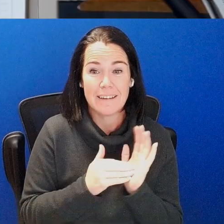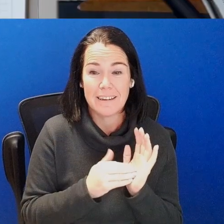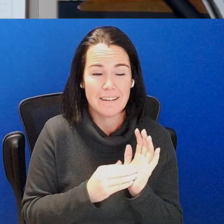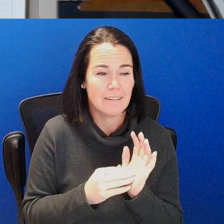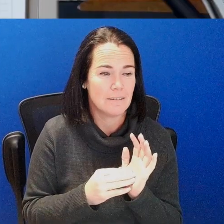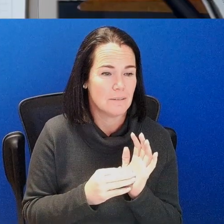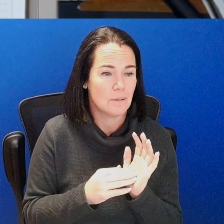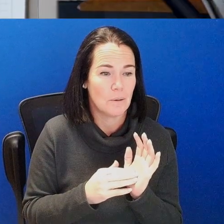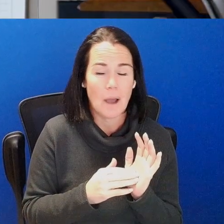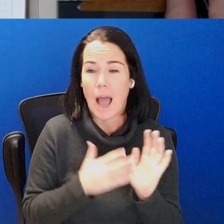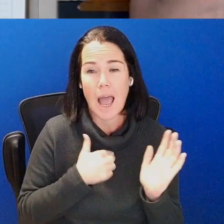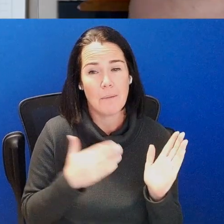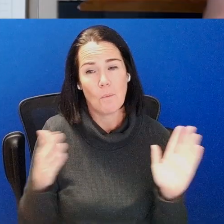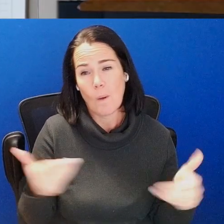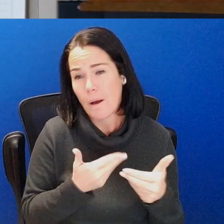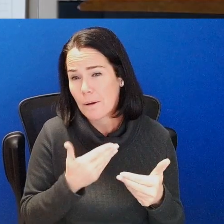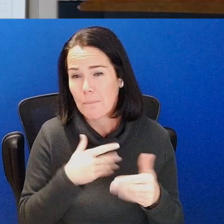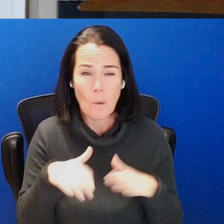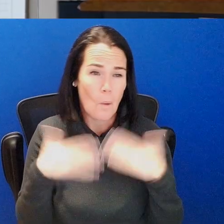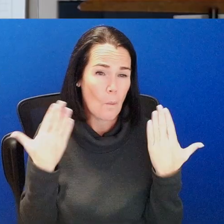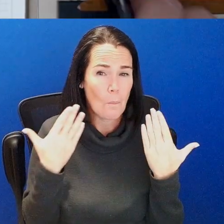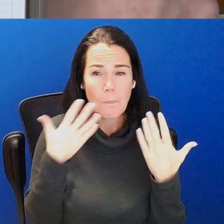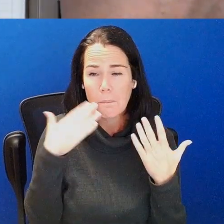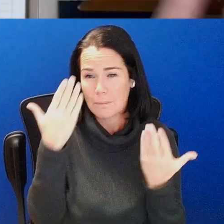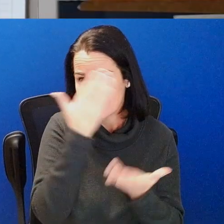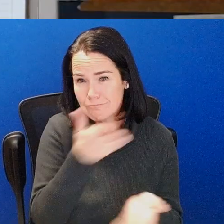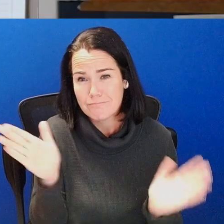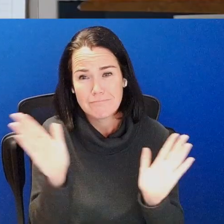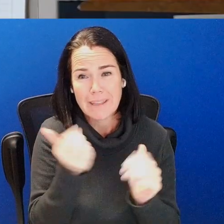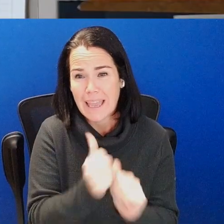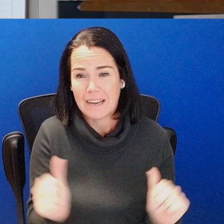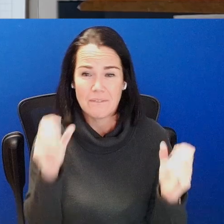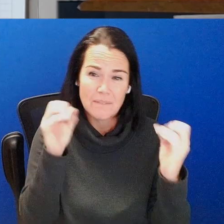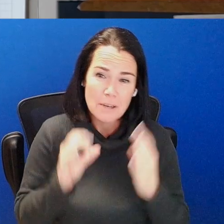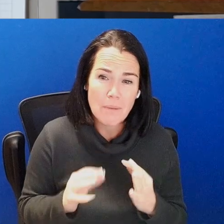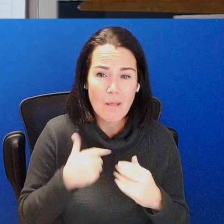As always, I'm welcome and open to any feedback,